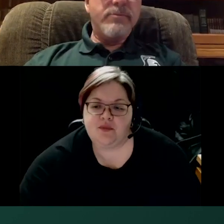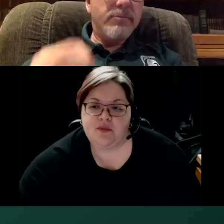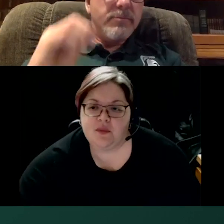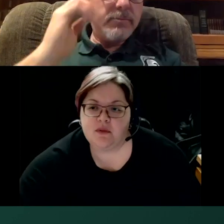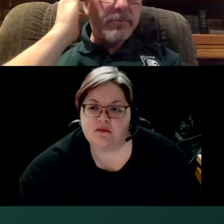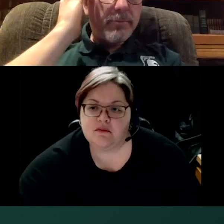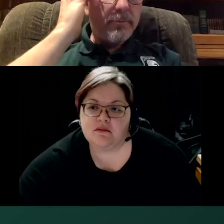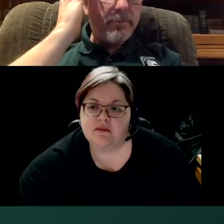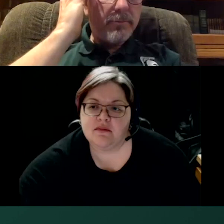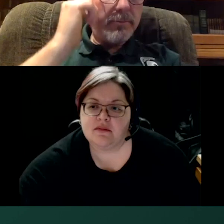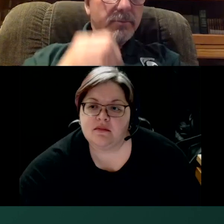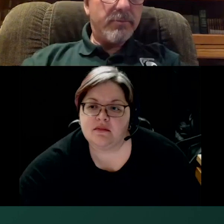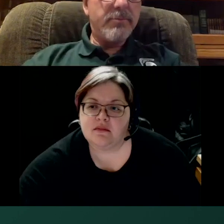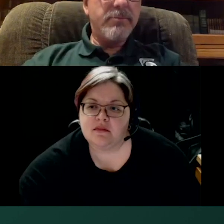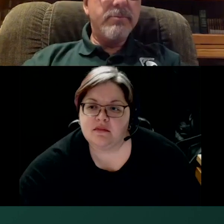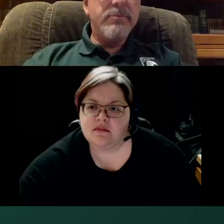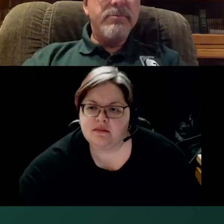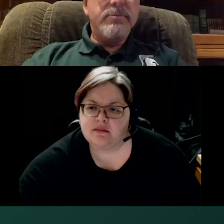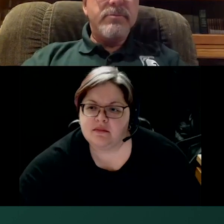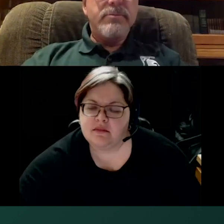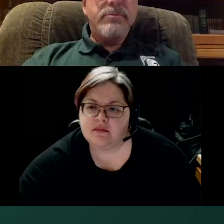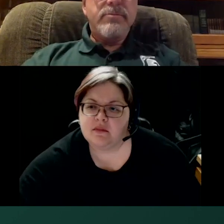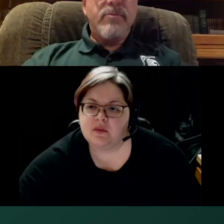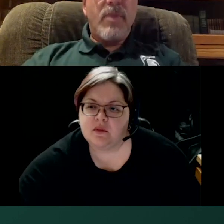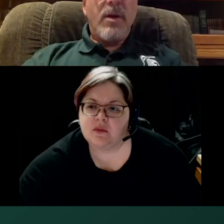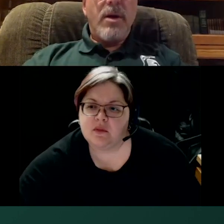Okay. How big is the Ursa Major?